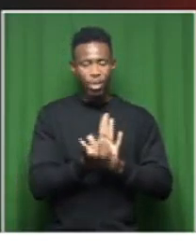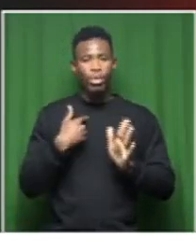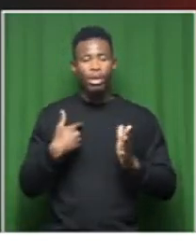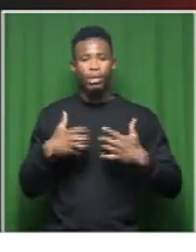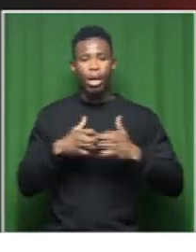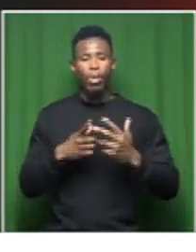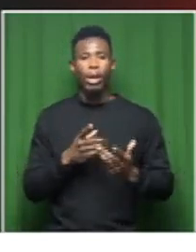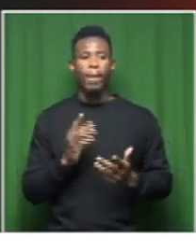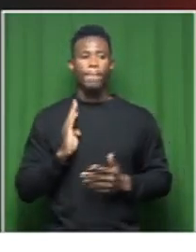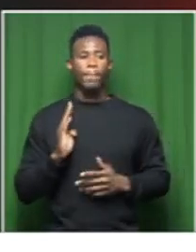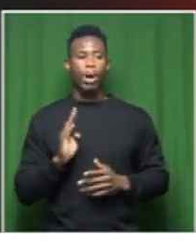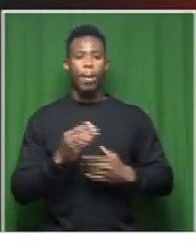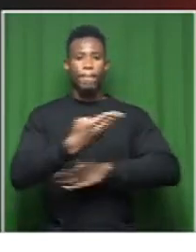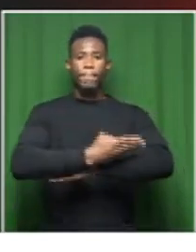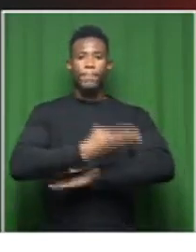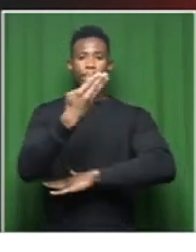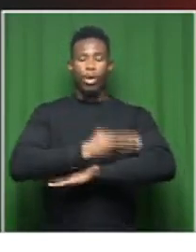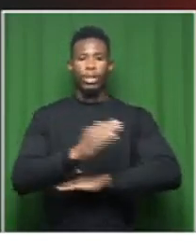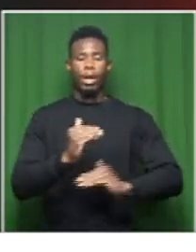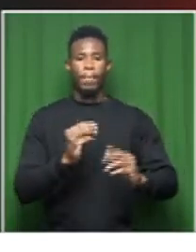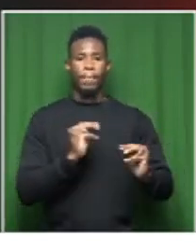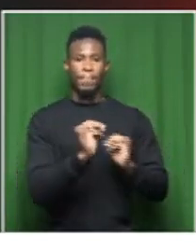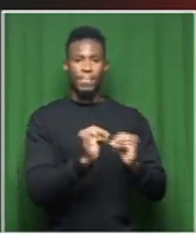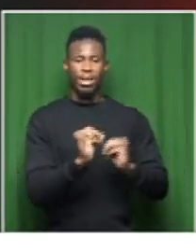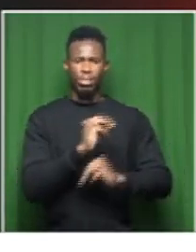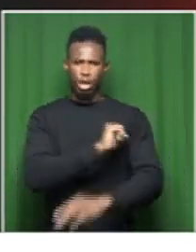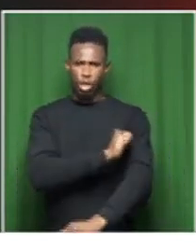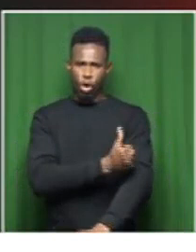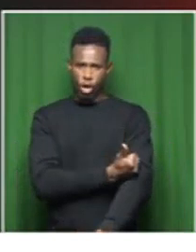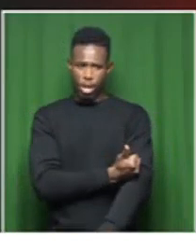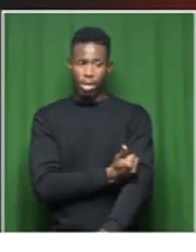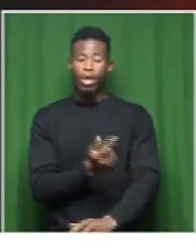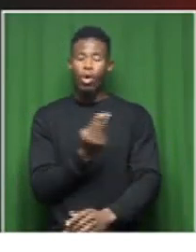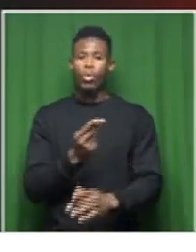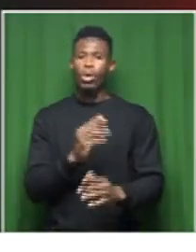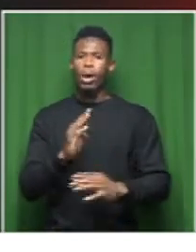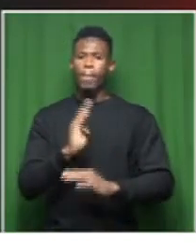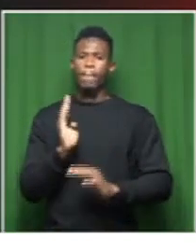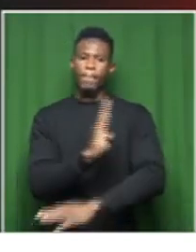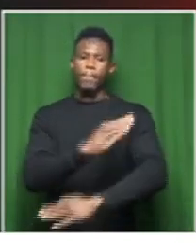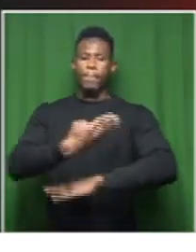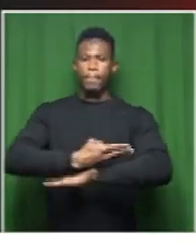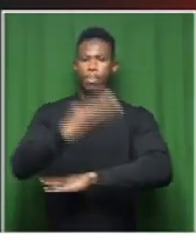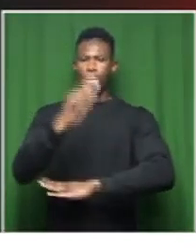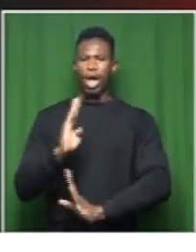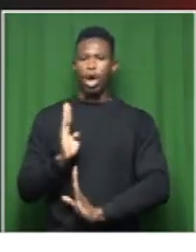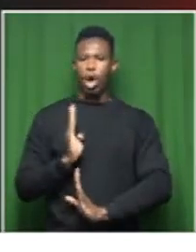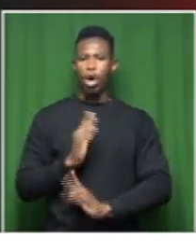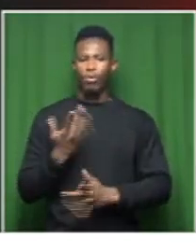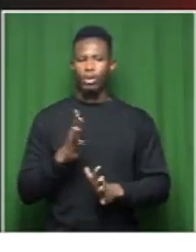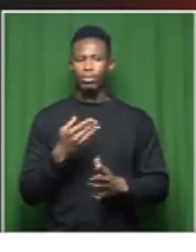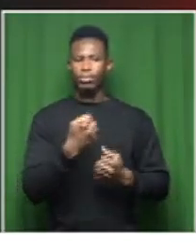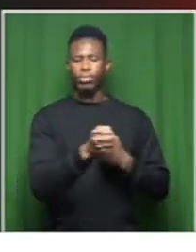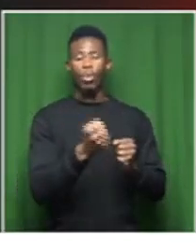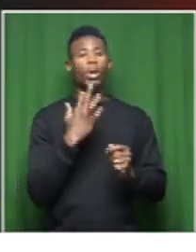Management Authority and the border guards, which we deployed 2 weeks ago. Now, all those acts deal with immigration, but there's